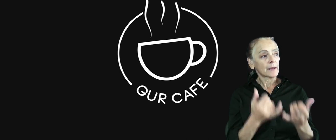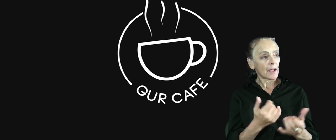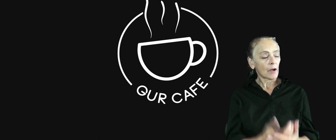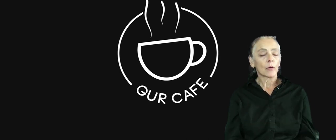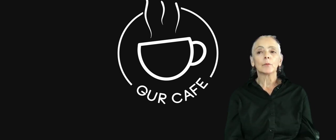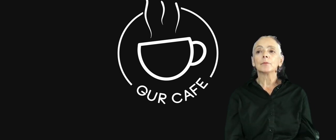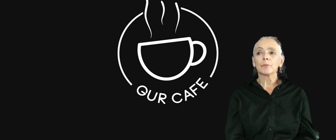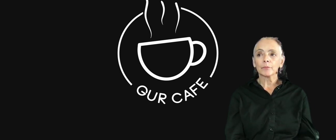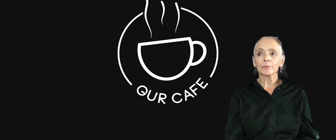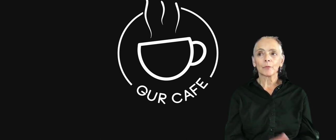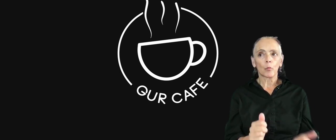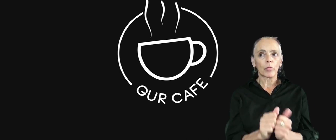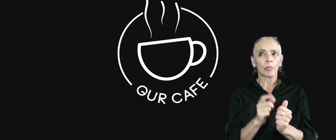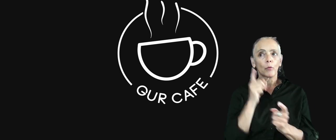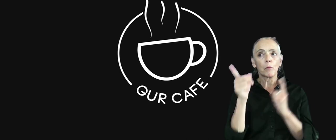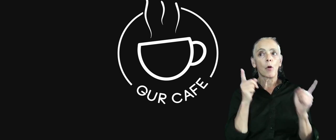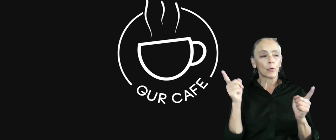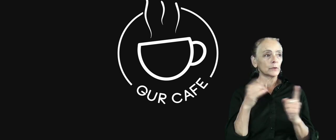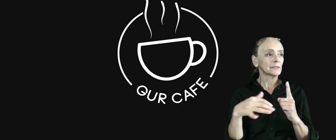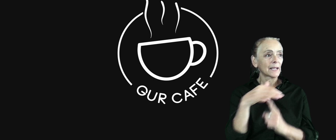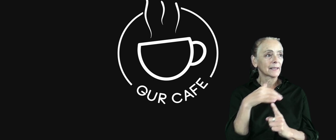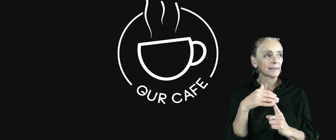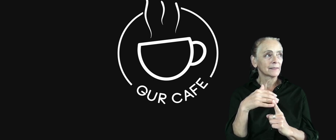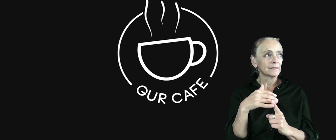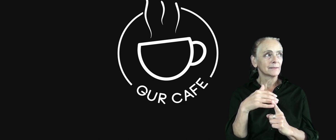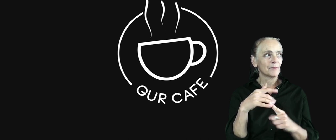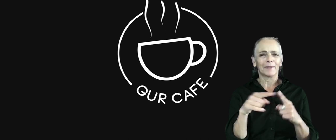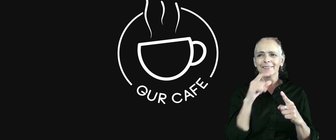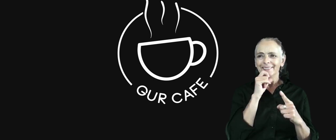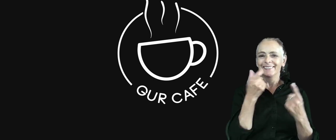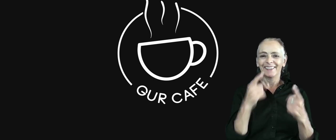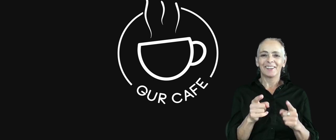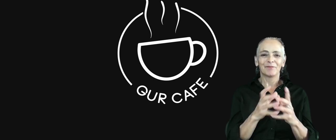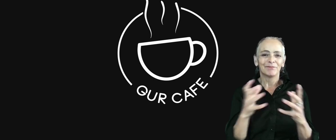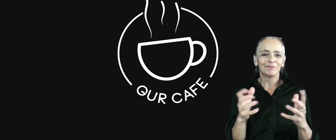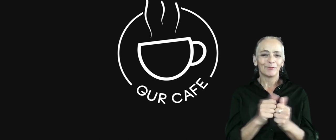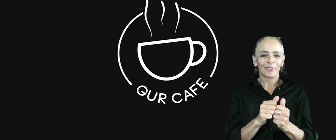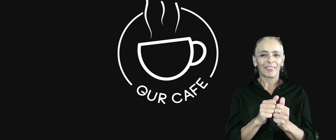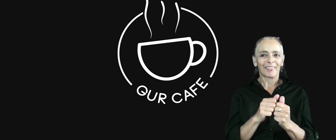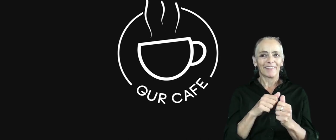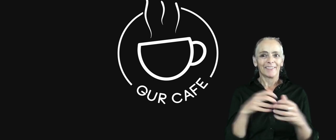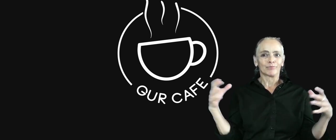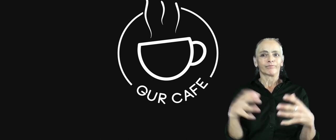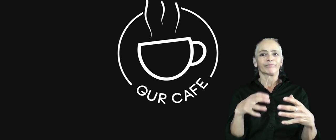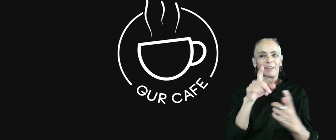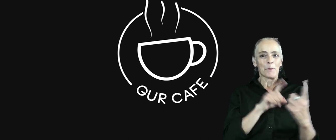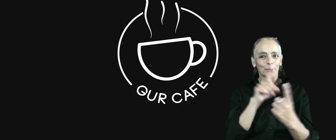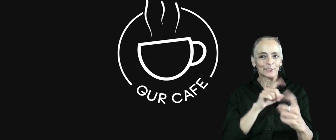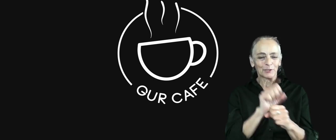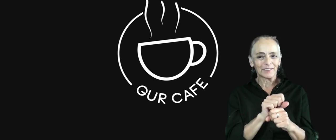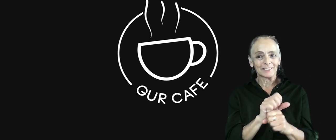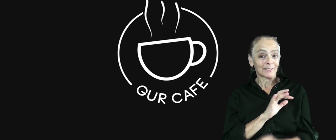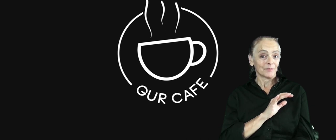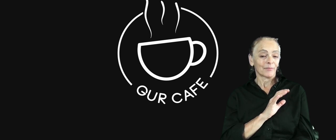with the remote setting when it maybe was not happening so much with the in-person. But that's good. I hope this is